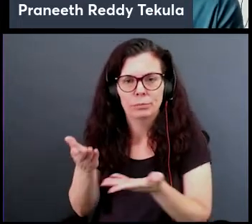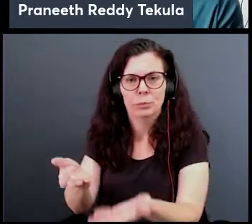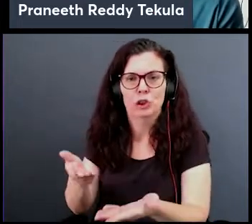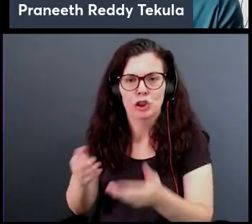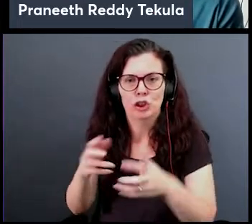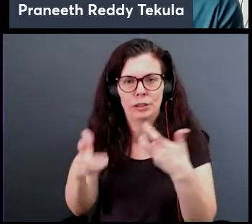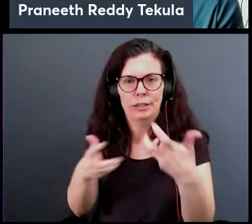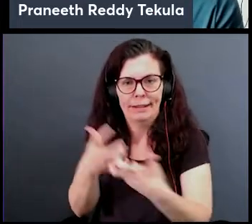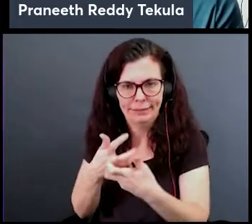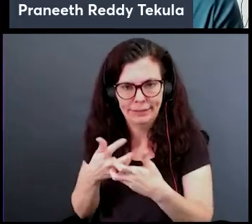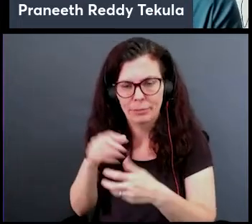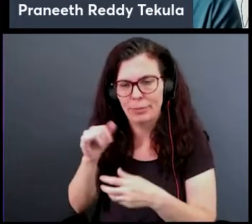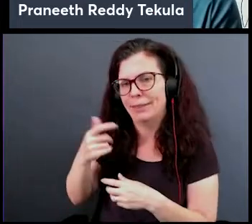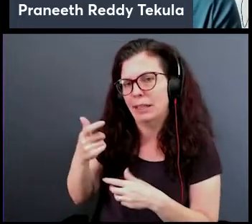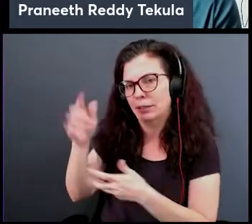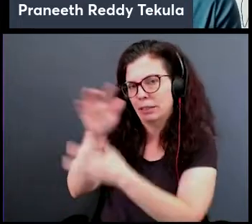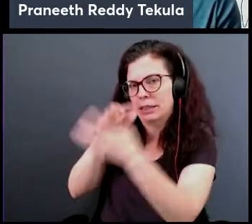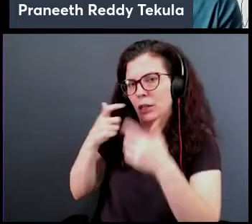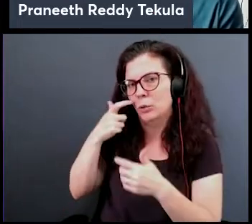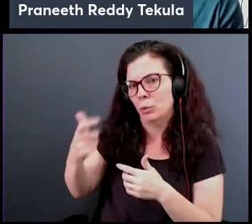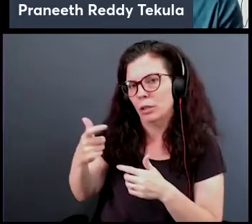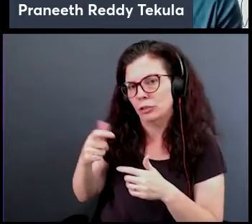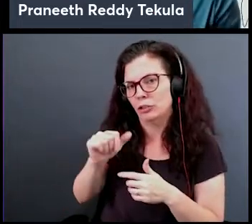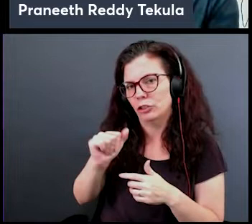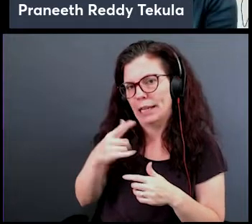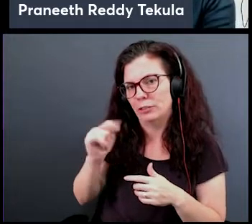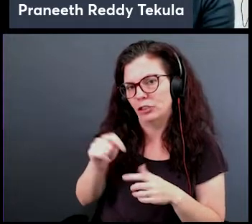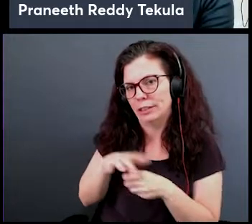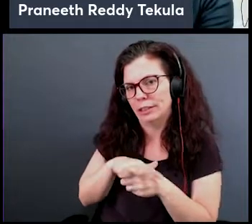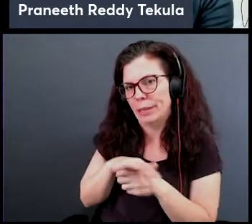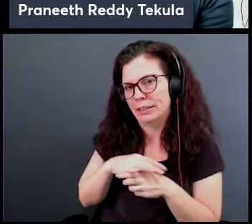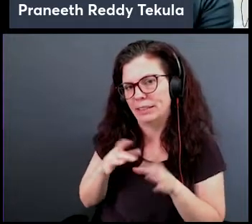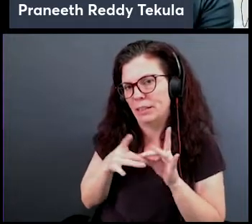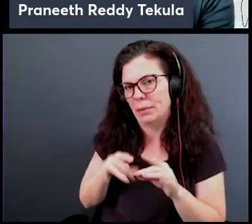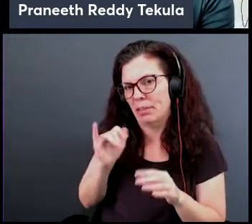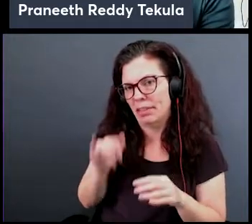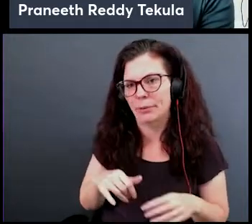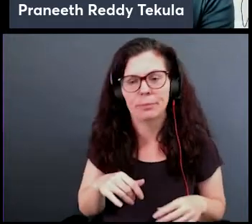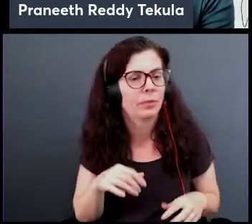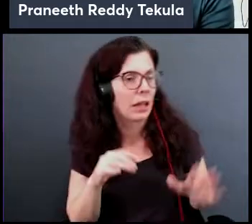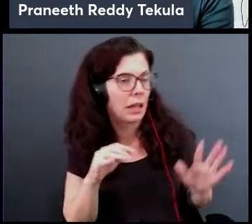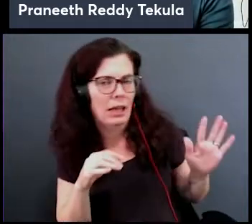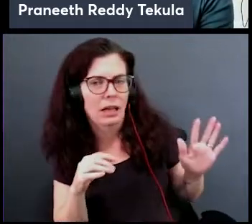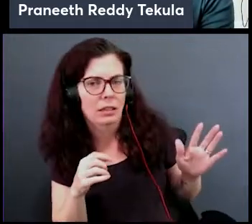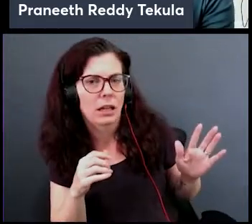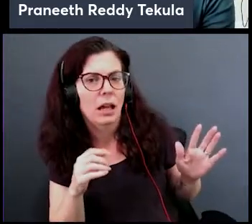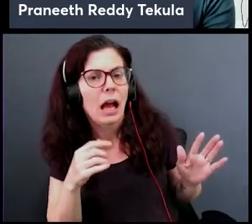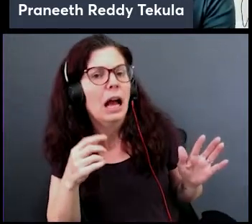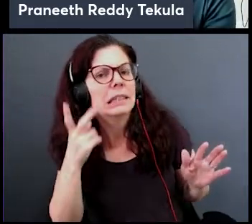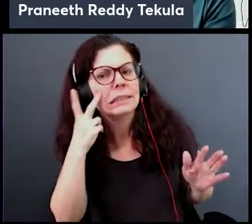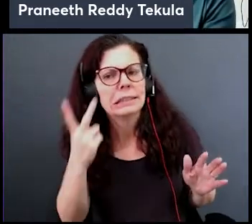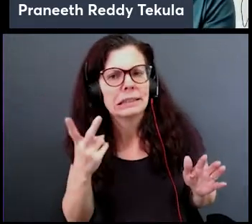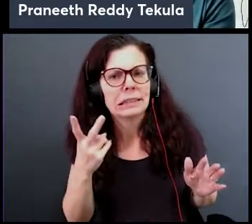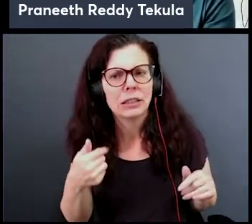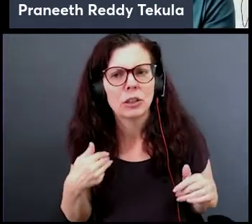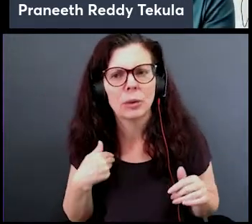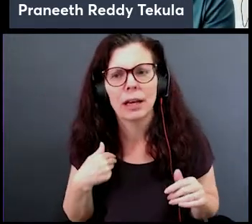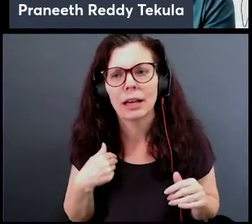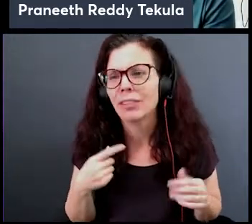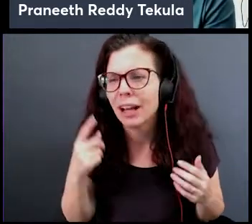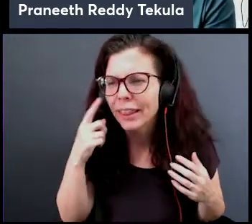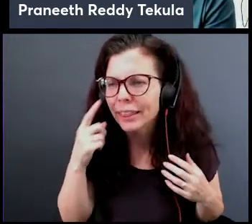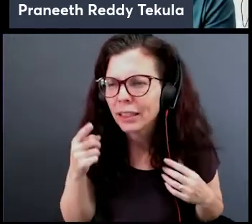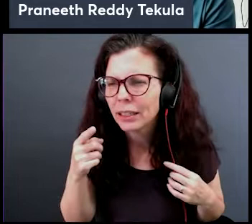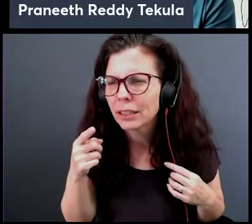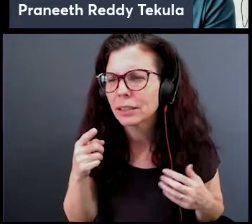what the CloudWatch agent namespace is about. Got And it. Yeah. Go ahead, And Marie. I see that you have, I think if it's